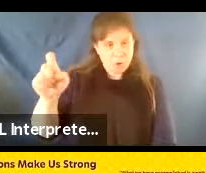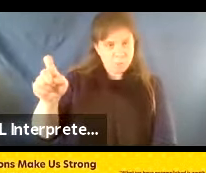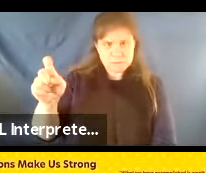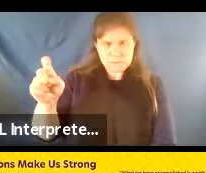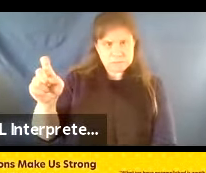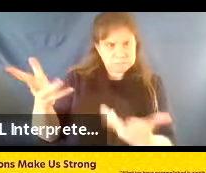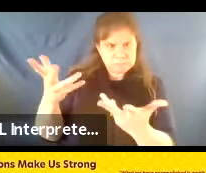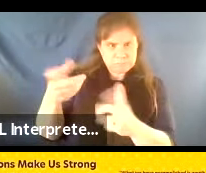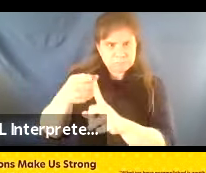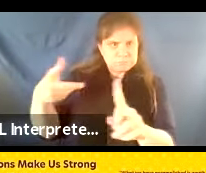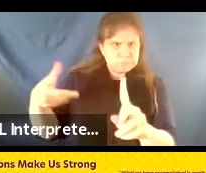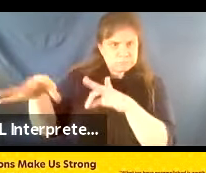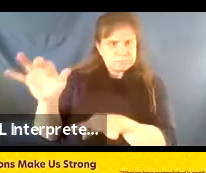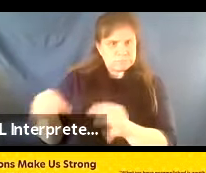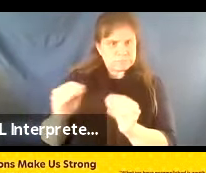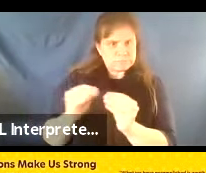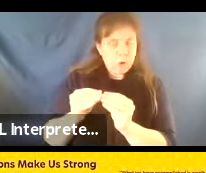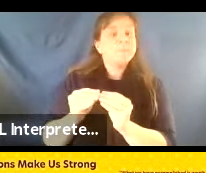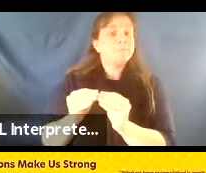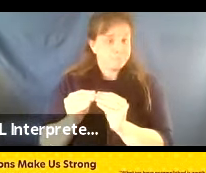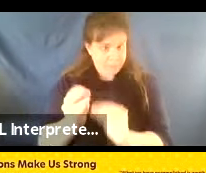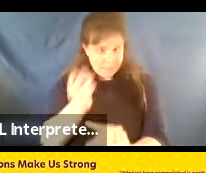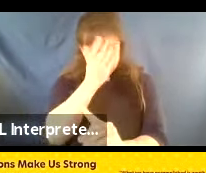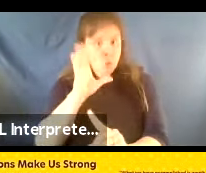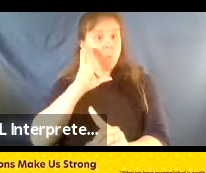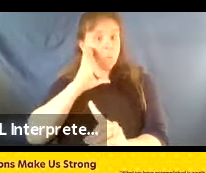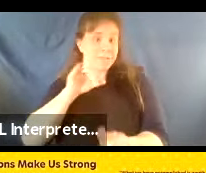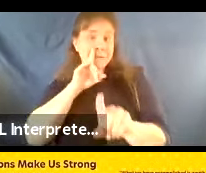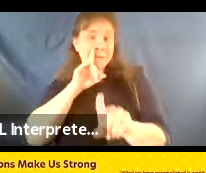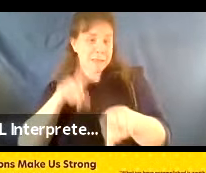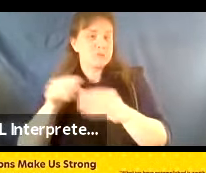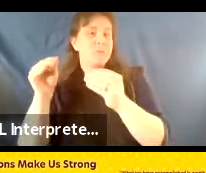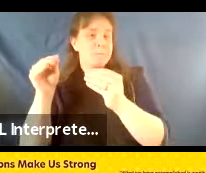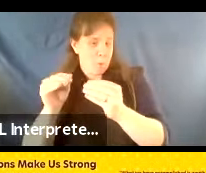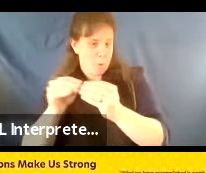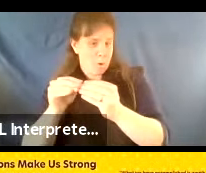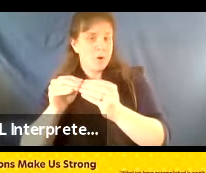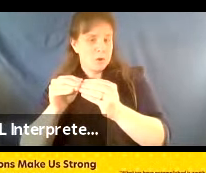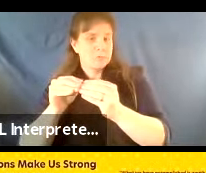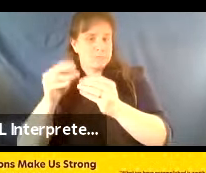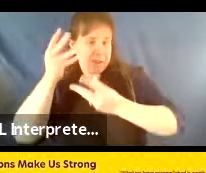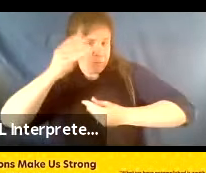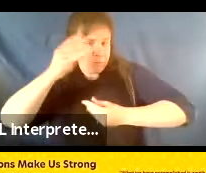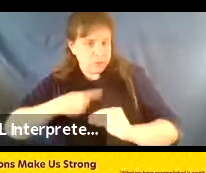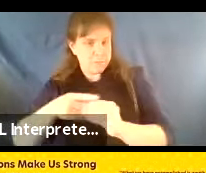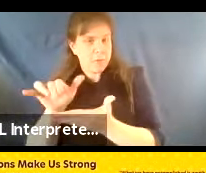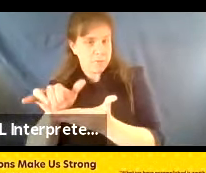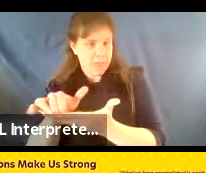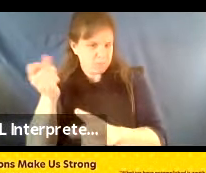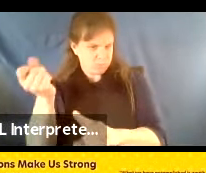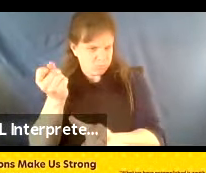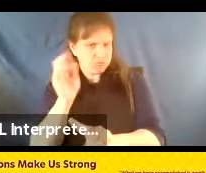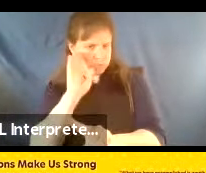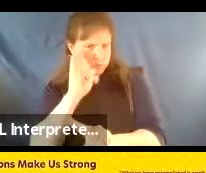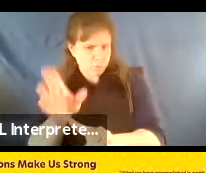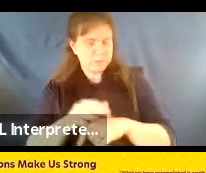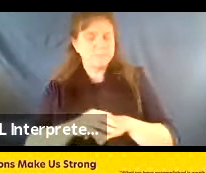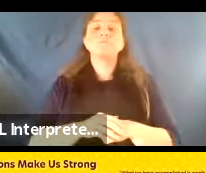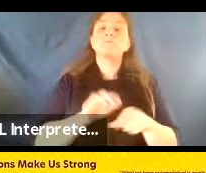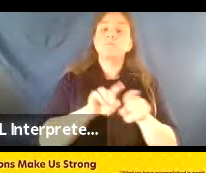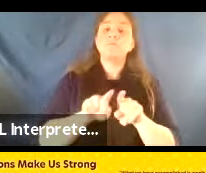so we will speak to that question. We hope to bring you answers to that. You all asked us the question